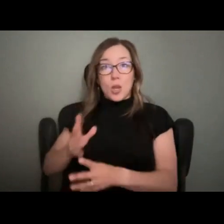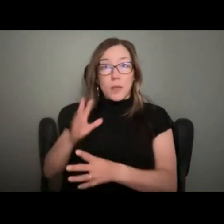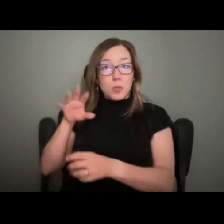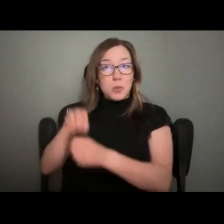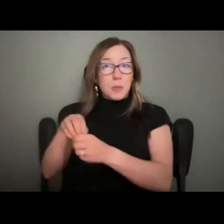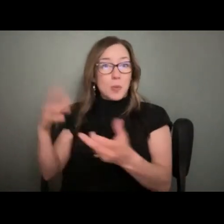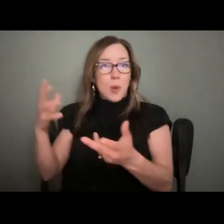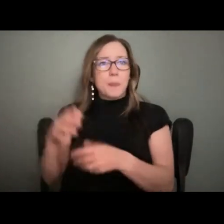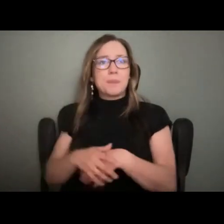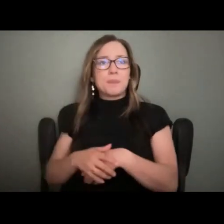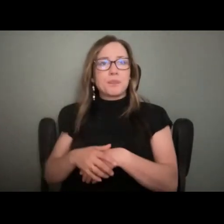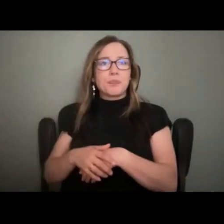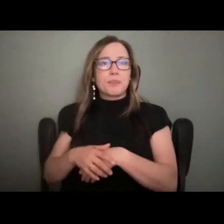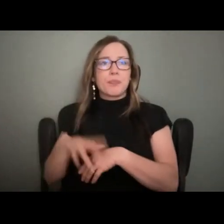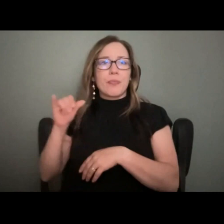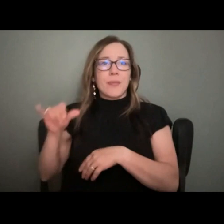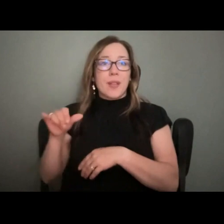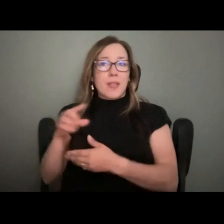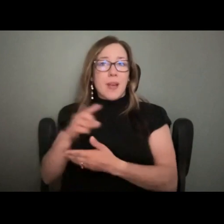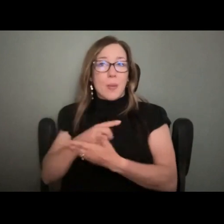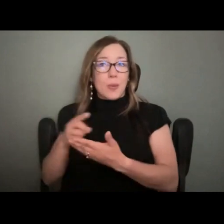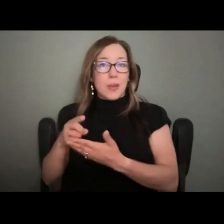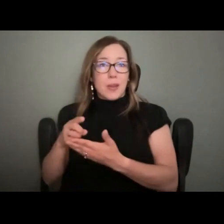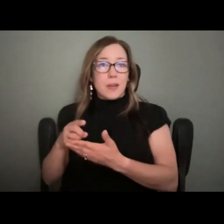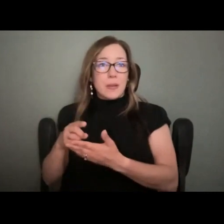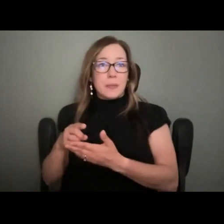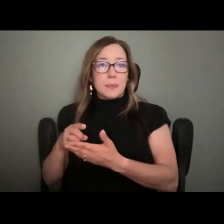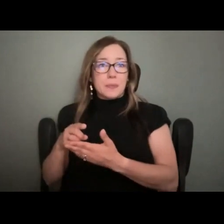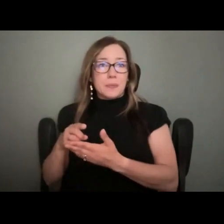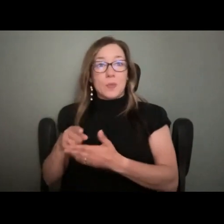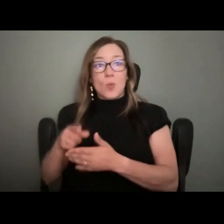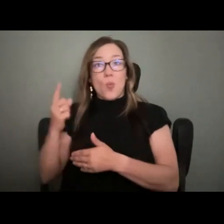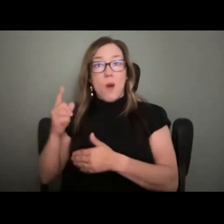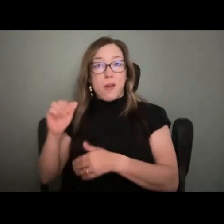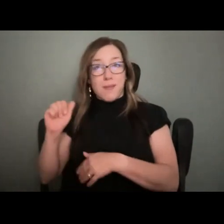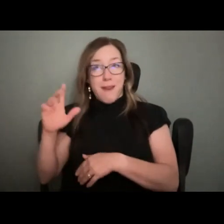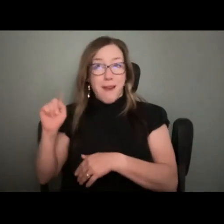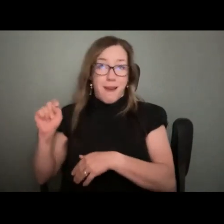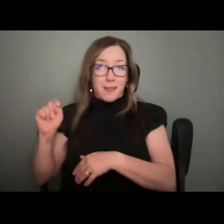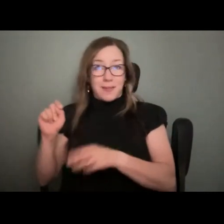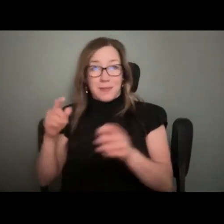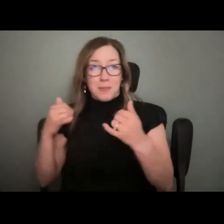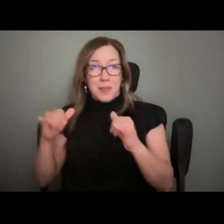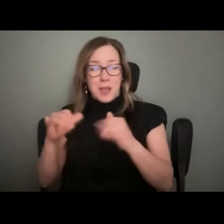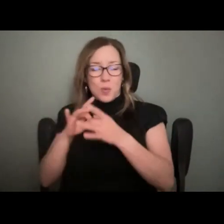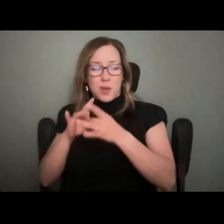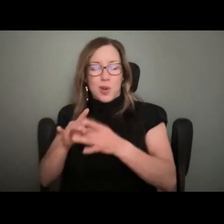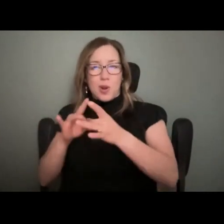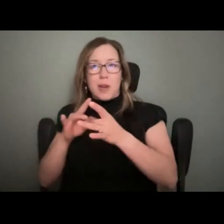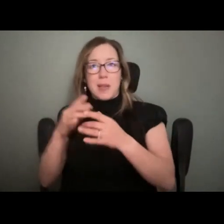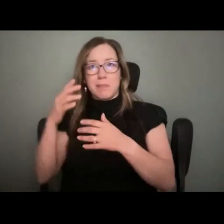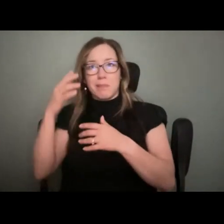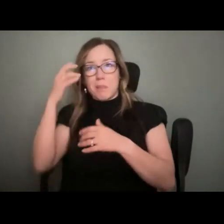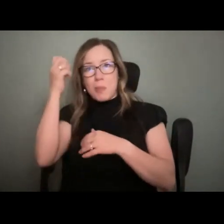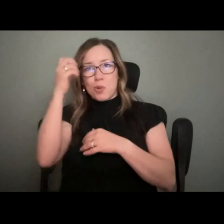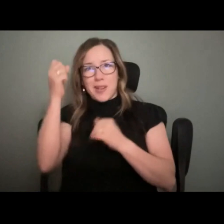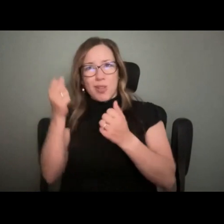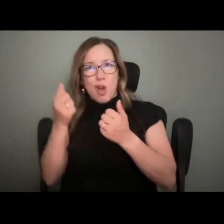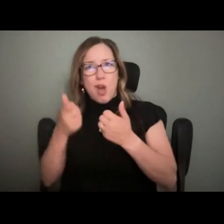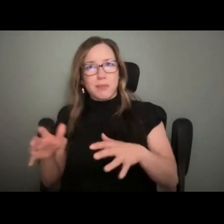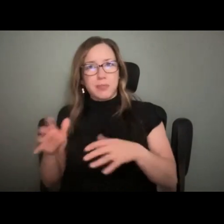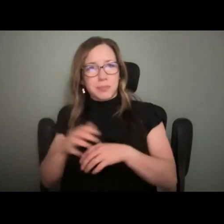the culminating week of that 6 weeks, a one-act play about memory loss. And so